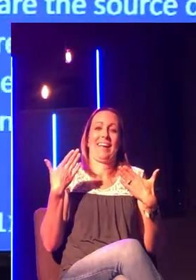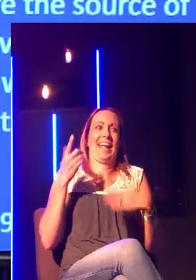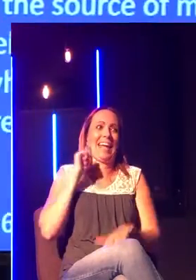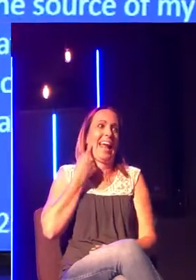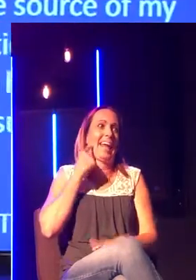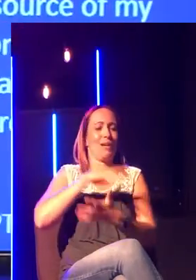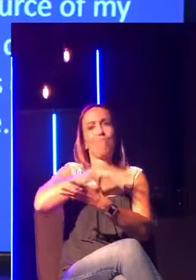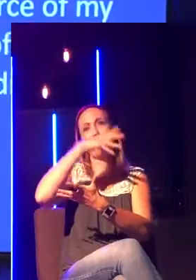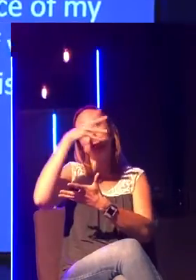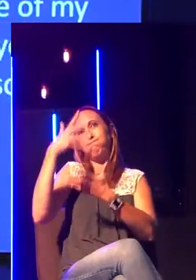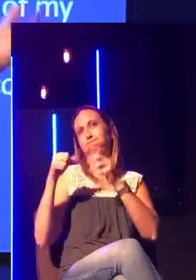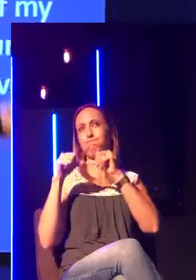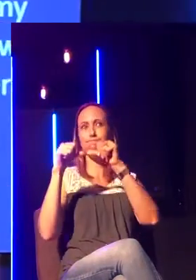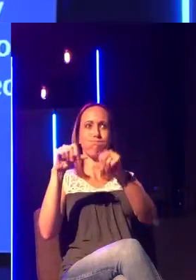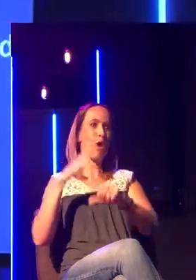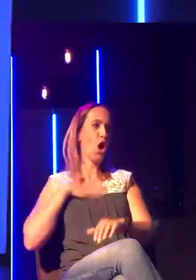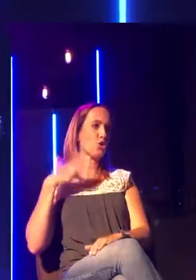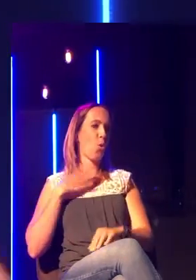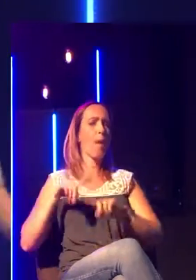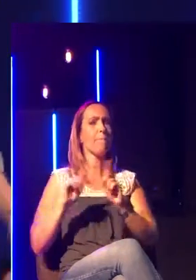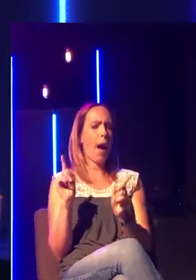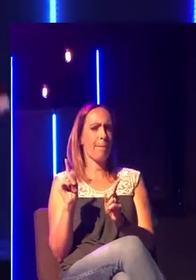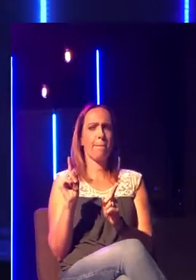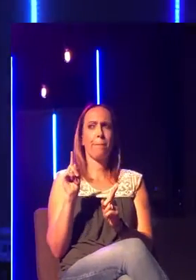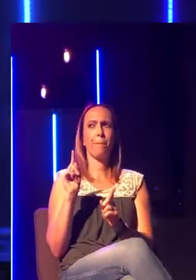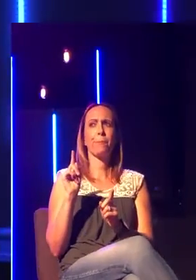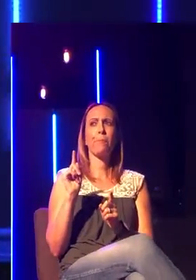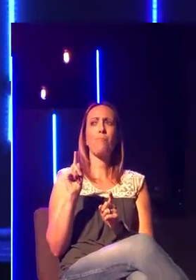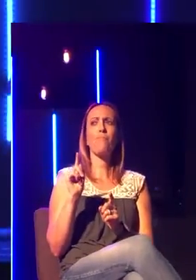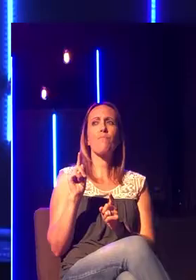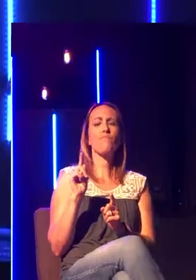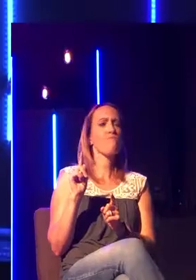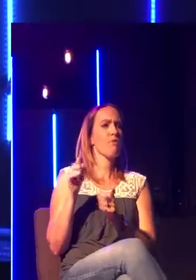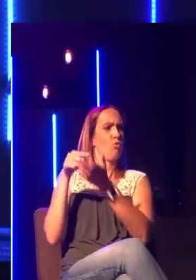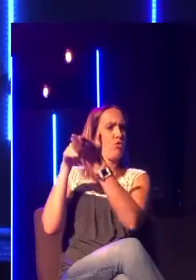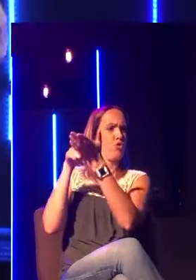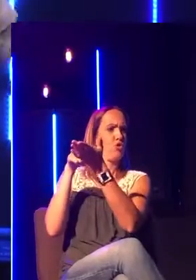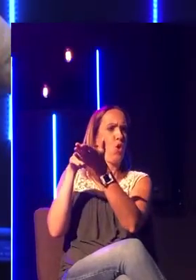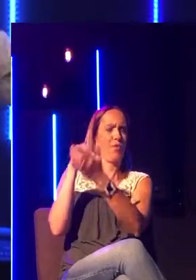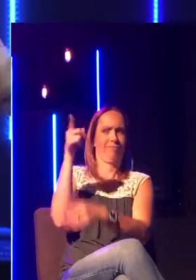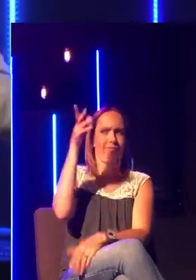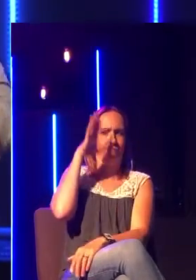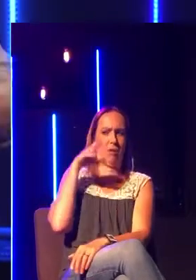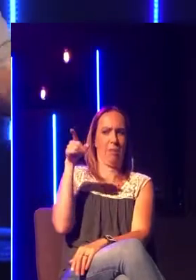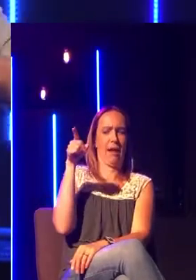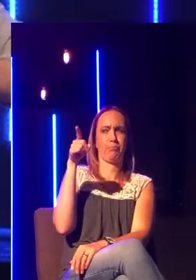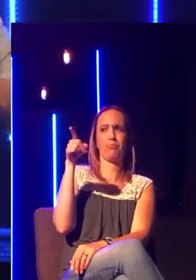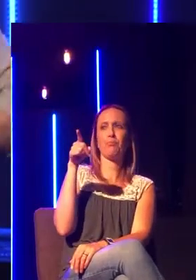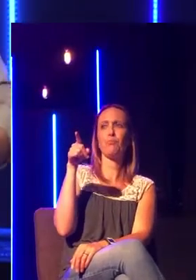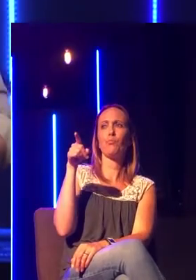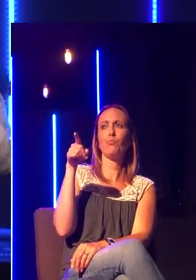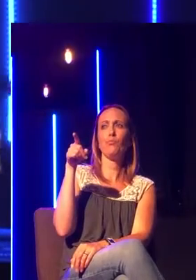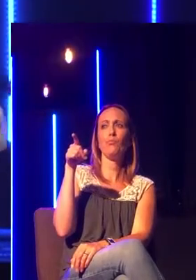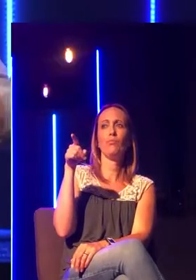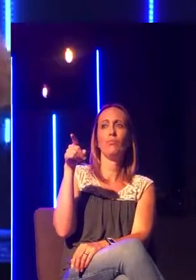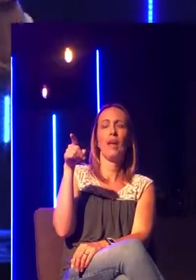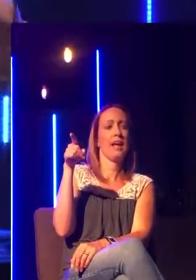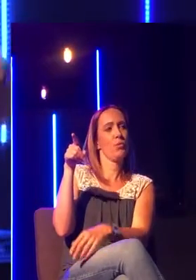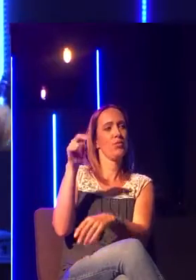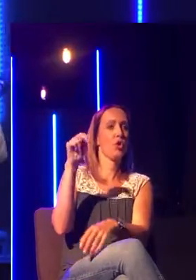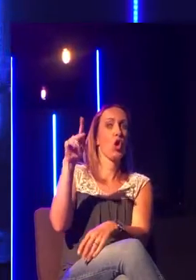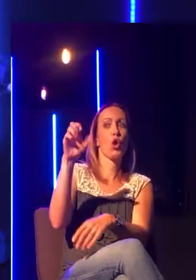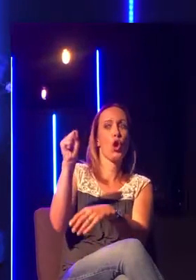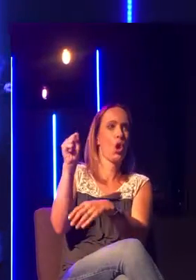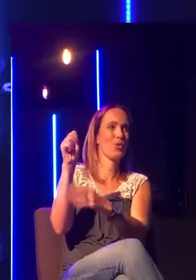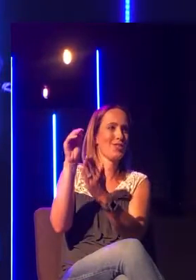of candy and sugar. But what she didn't know is that as she was showing the cash register, guy that was there, he was making notes,